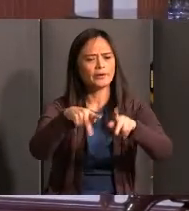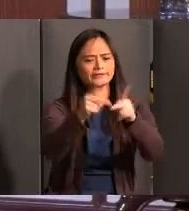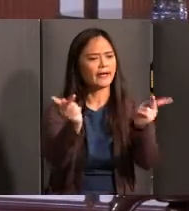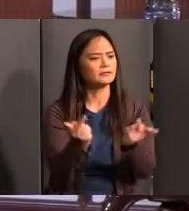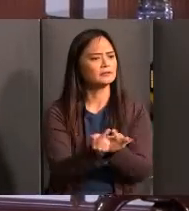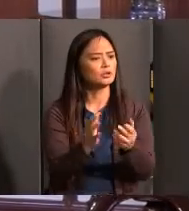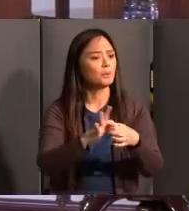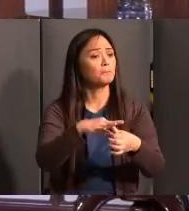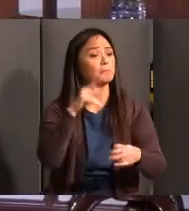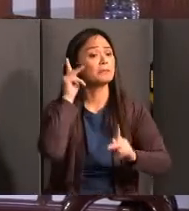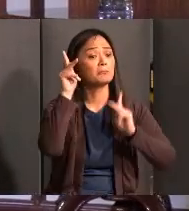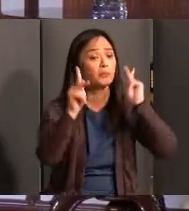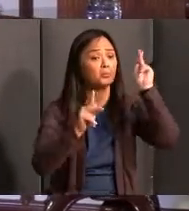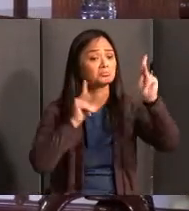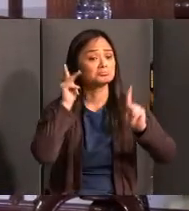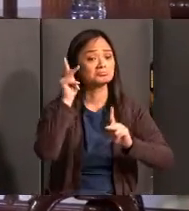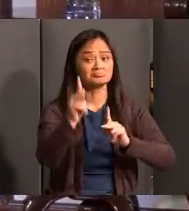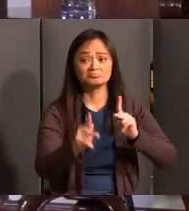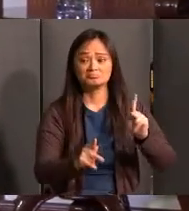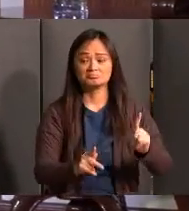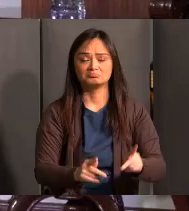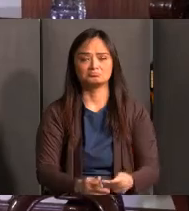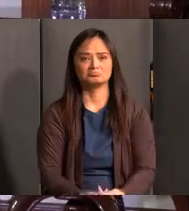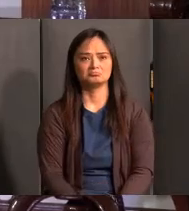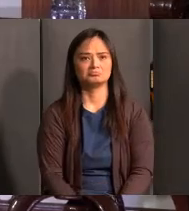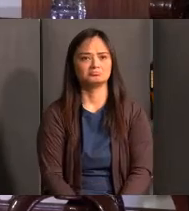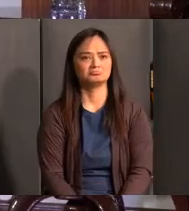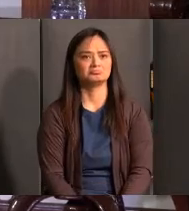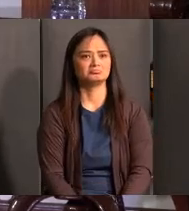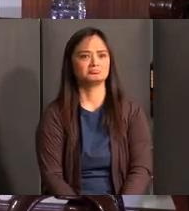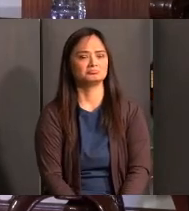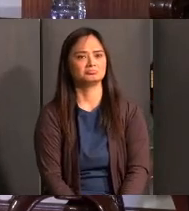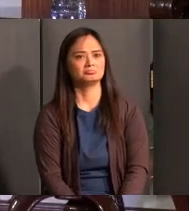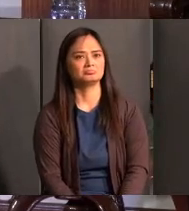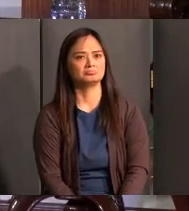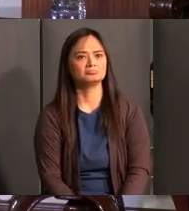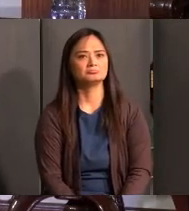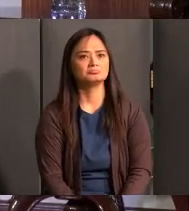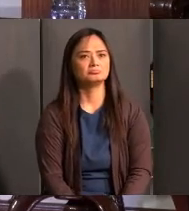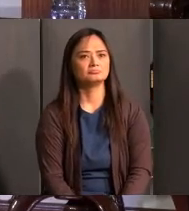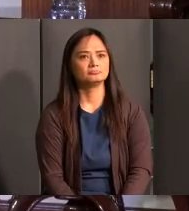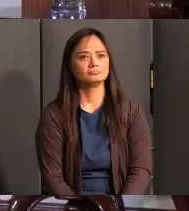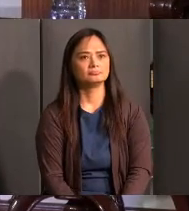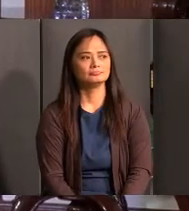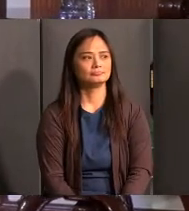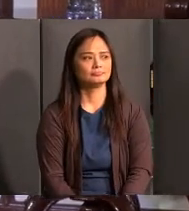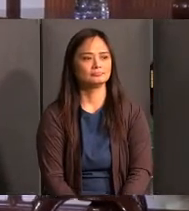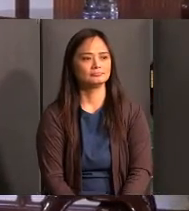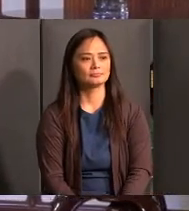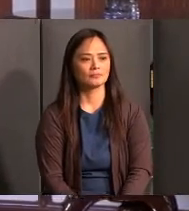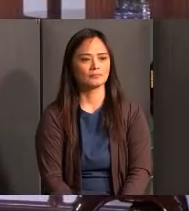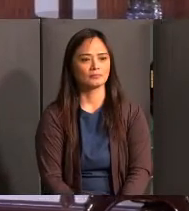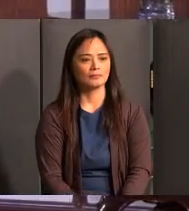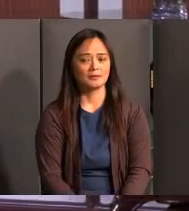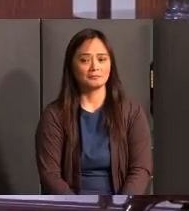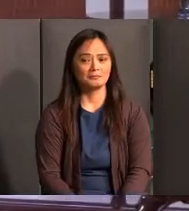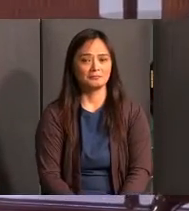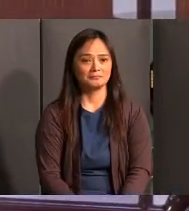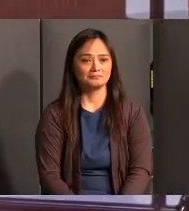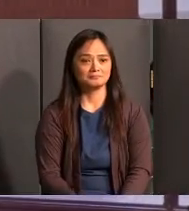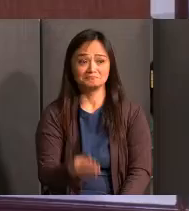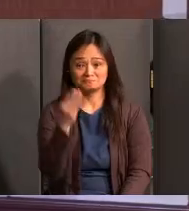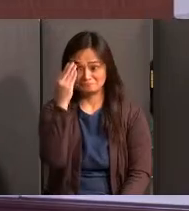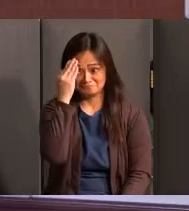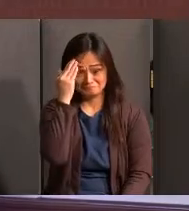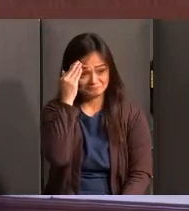church. Are you following? Tama po ba? Andyan ba kayo? Can you say amen? Tulog na